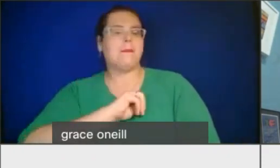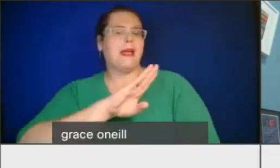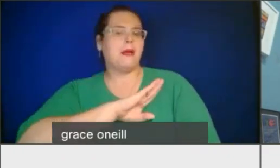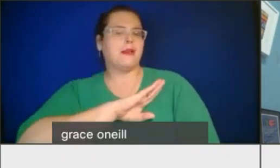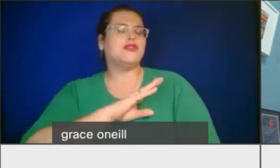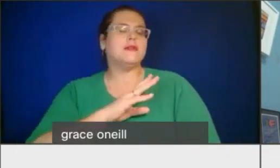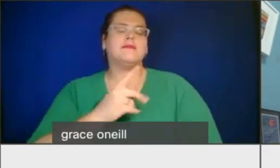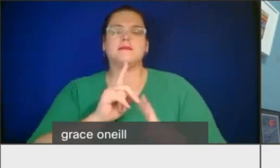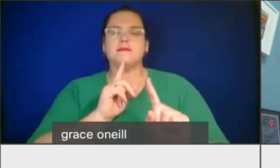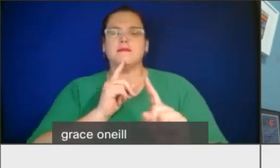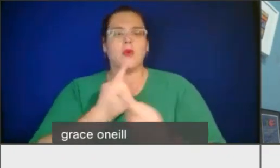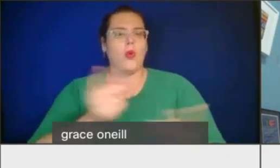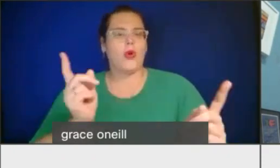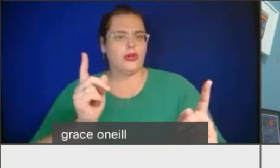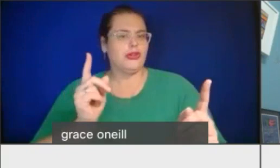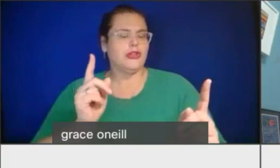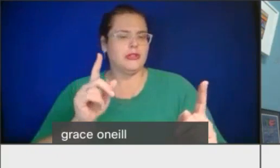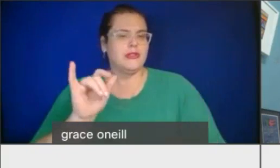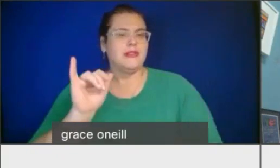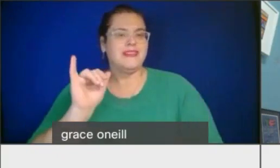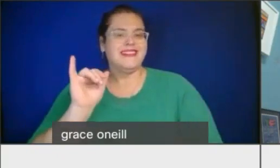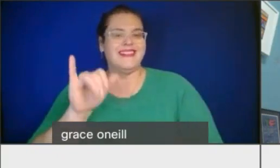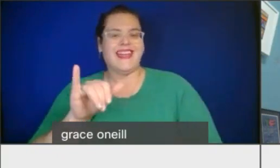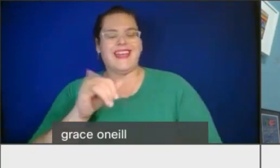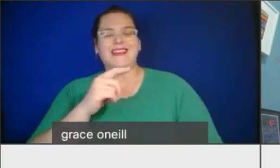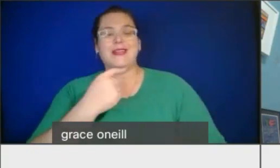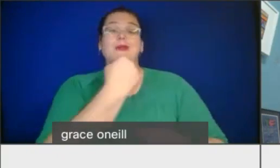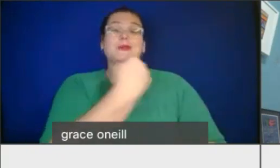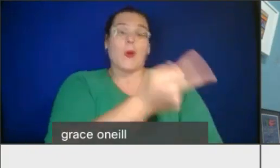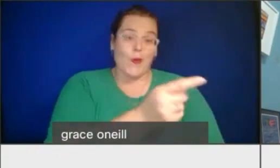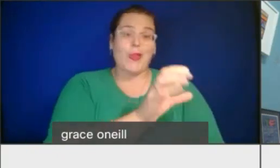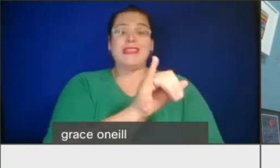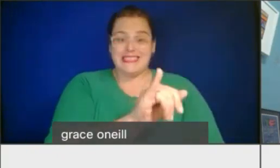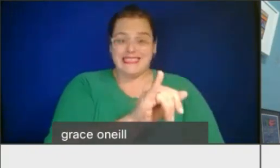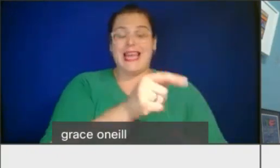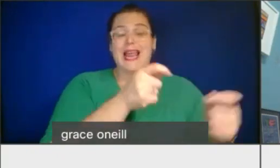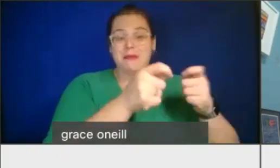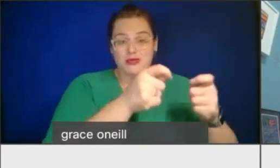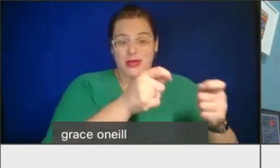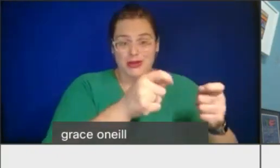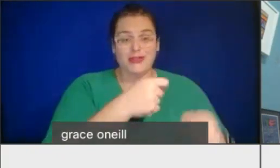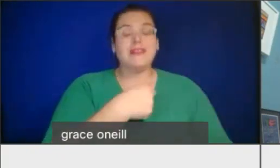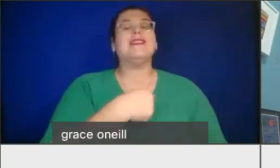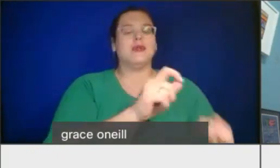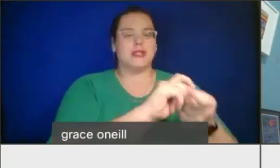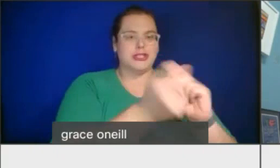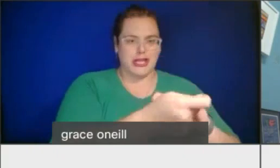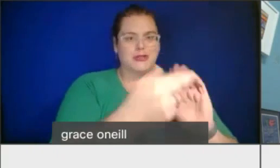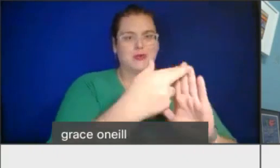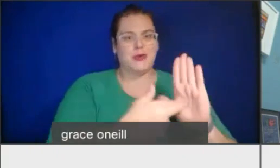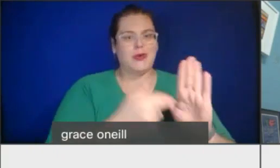order that directed the city administrator to change the rules regarding DC government employees